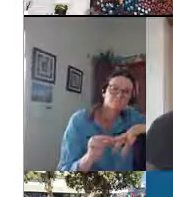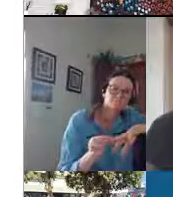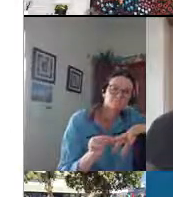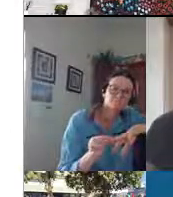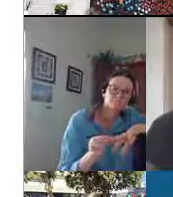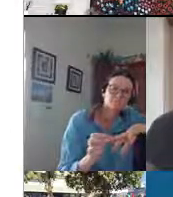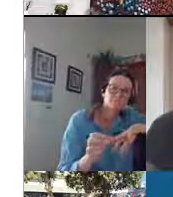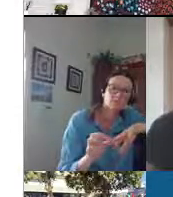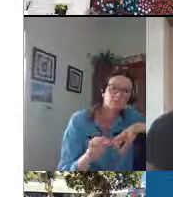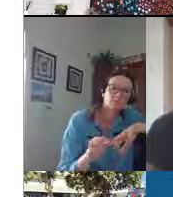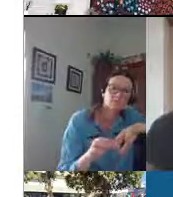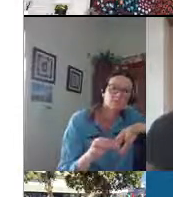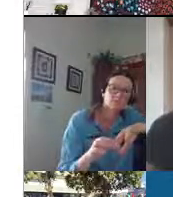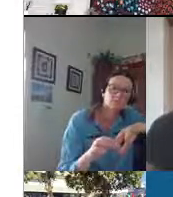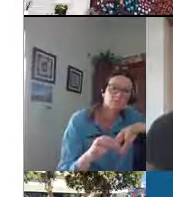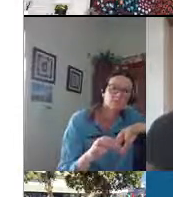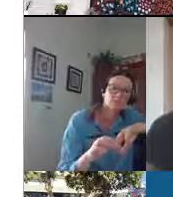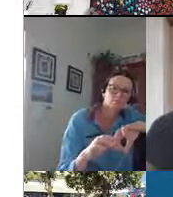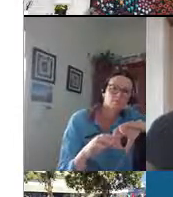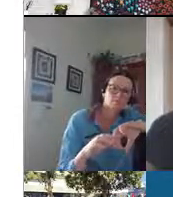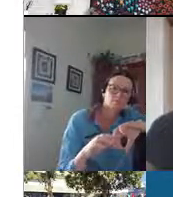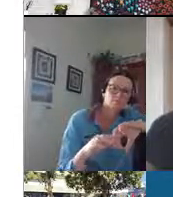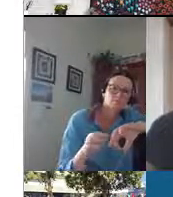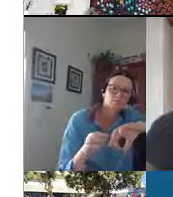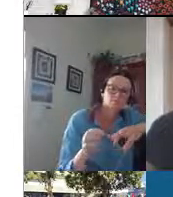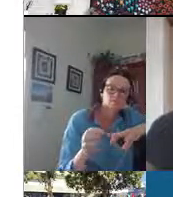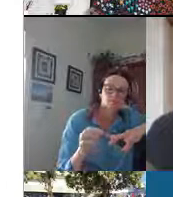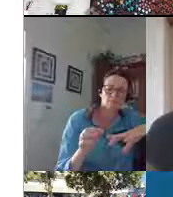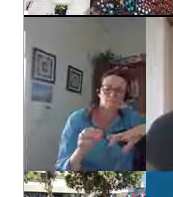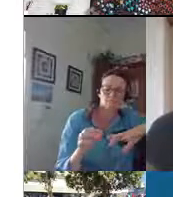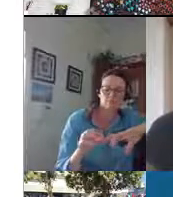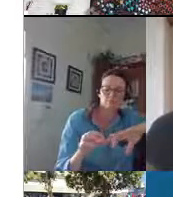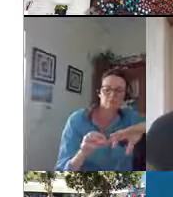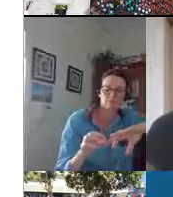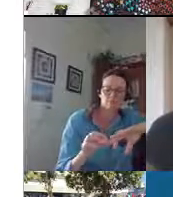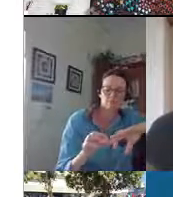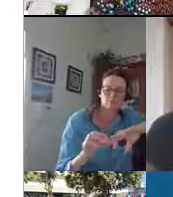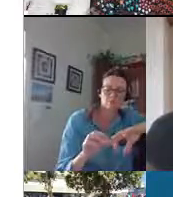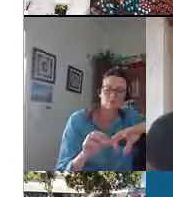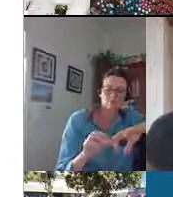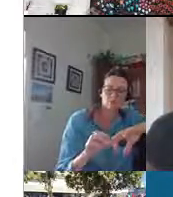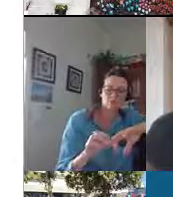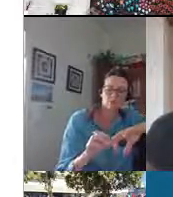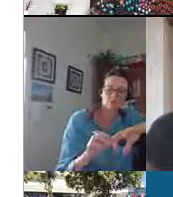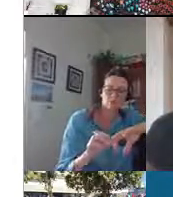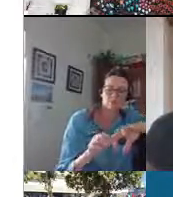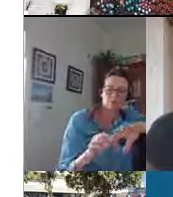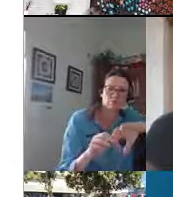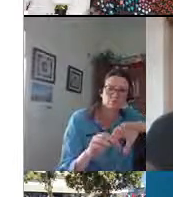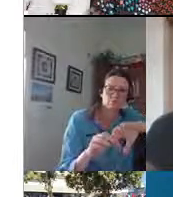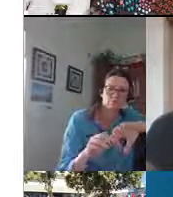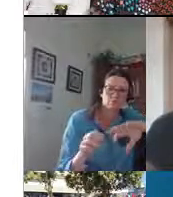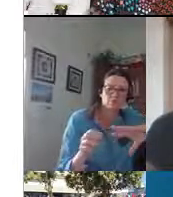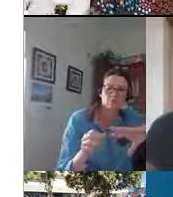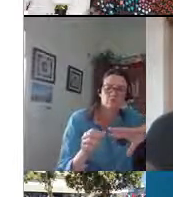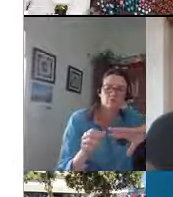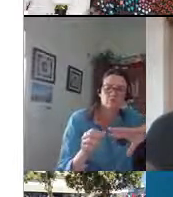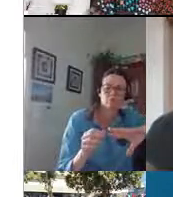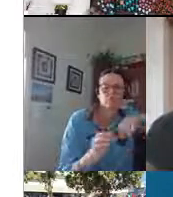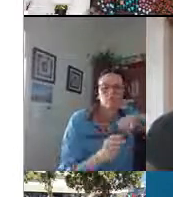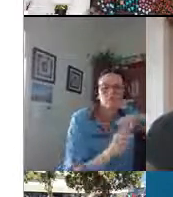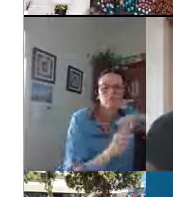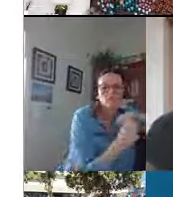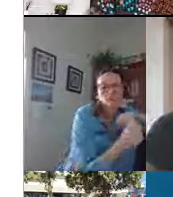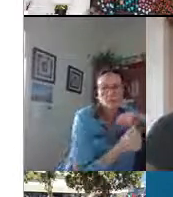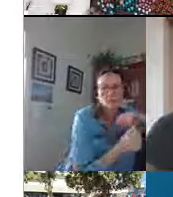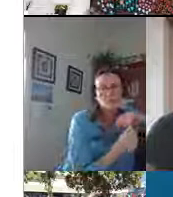was a winery, there are a lot of properties that fit that category where you've got a single pole at the boundary